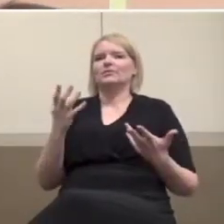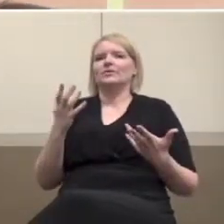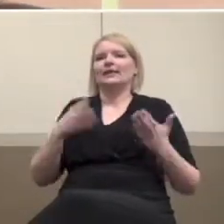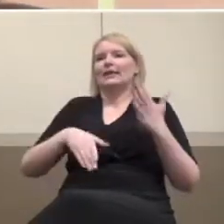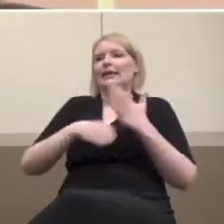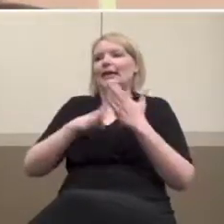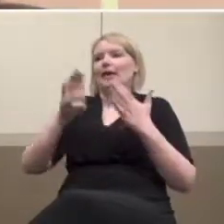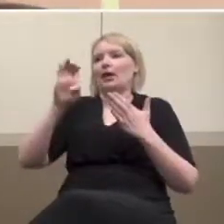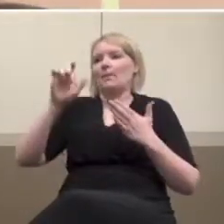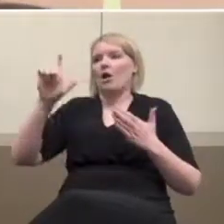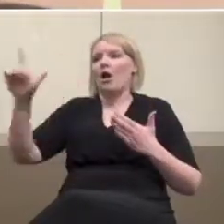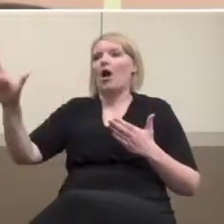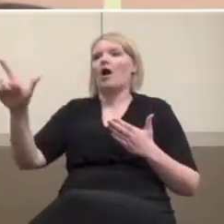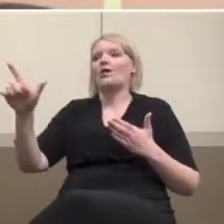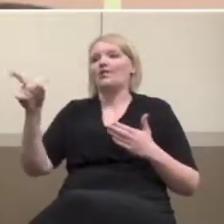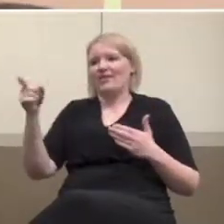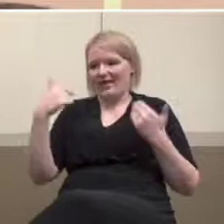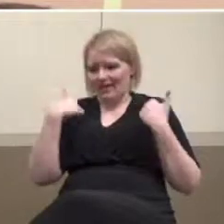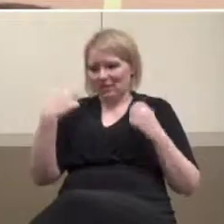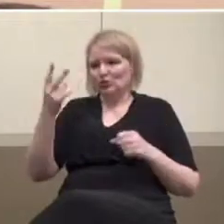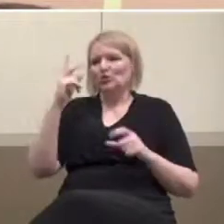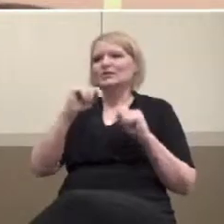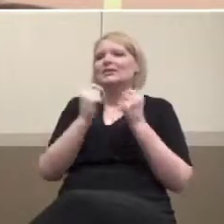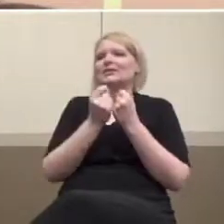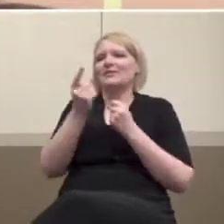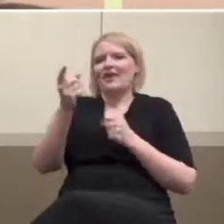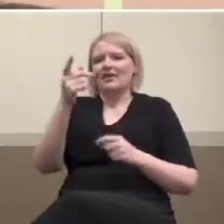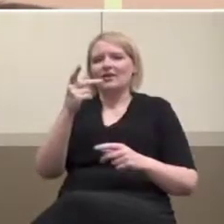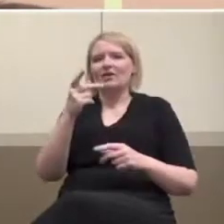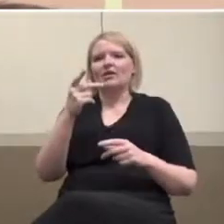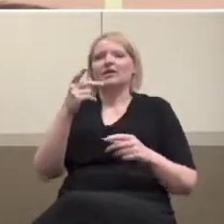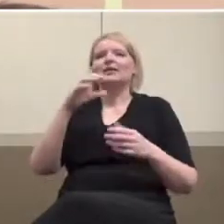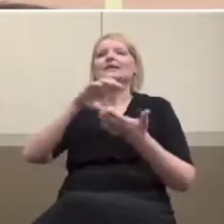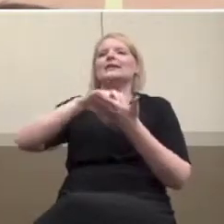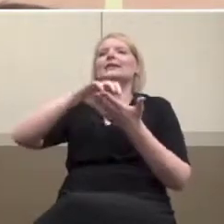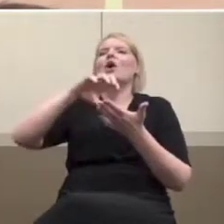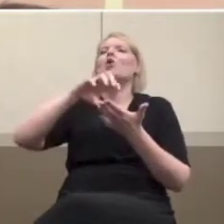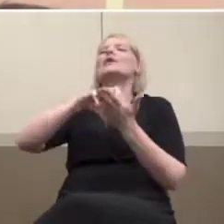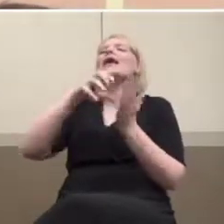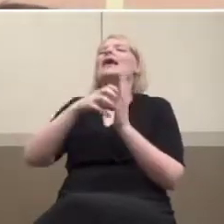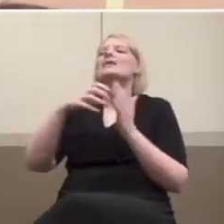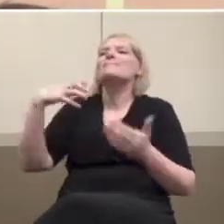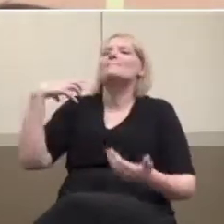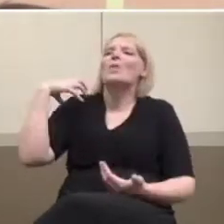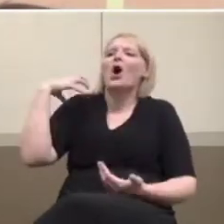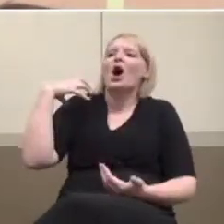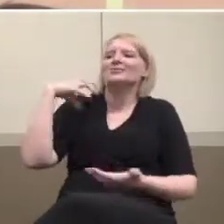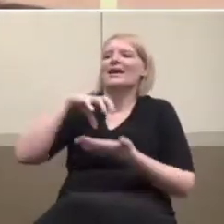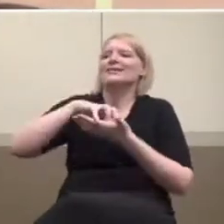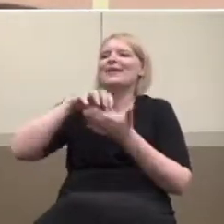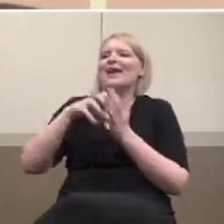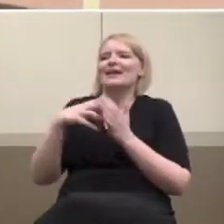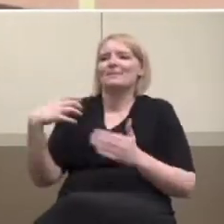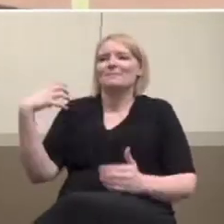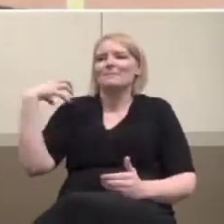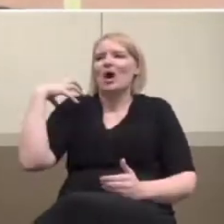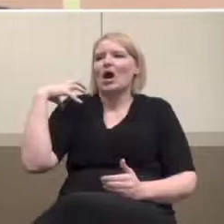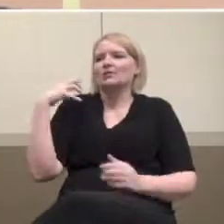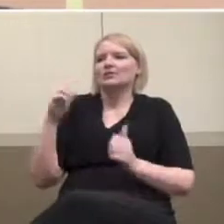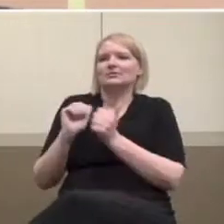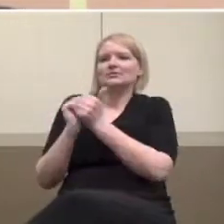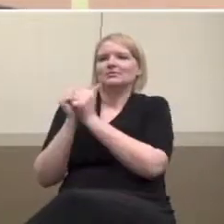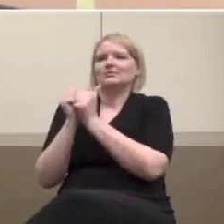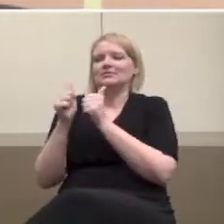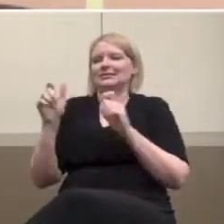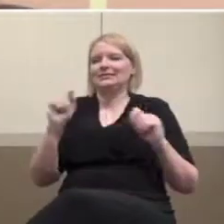had 2 teams and they figured out what kind of cake they wanted to do, so we baked the cakes at home and then they decorated them. One did like a soccer ball or volleyball or something,